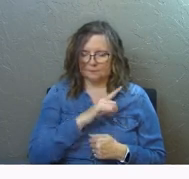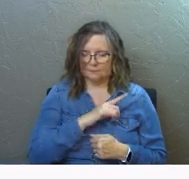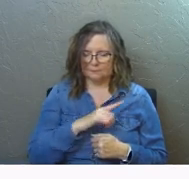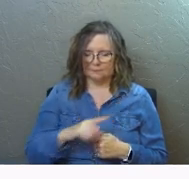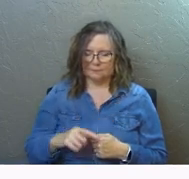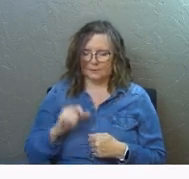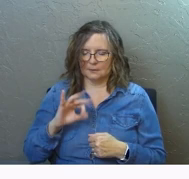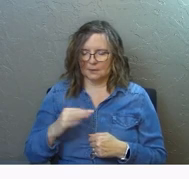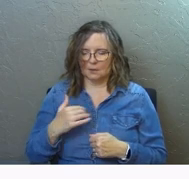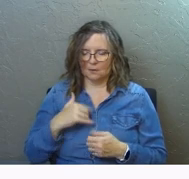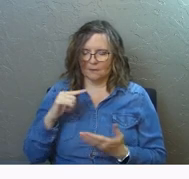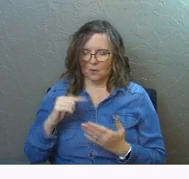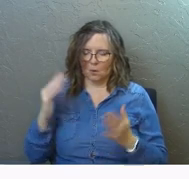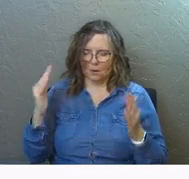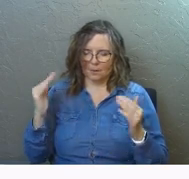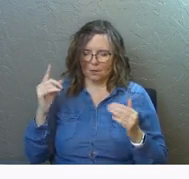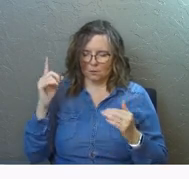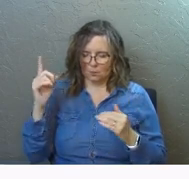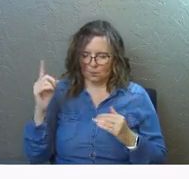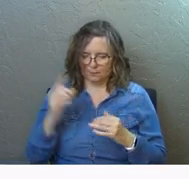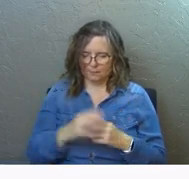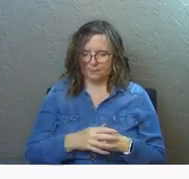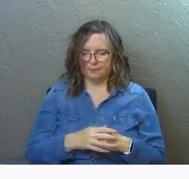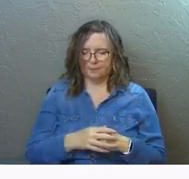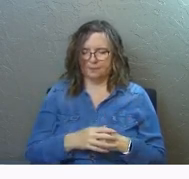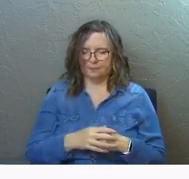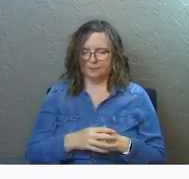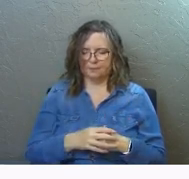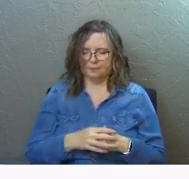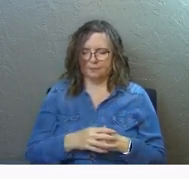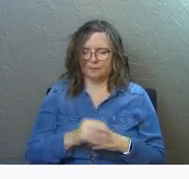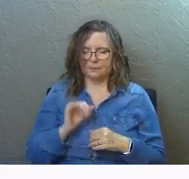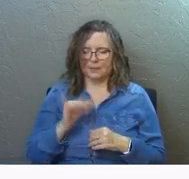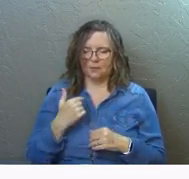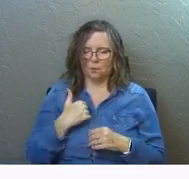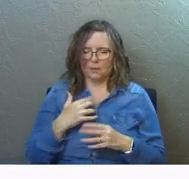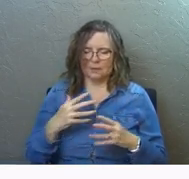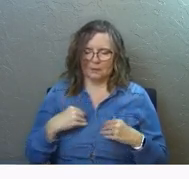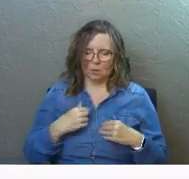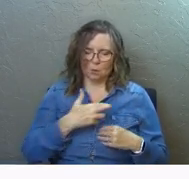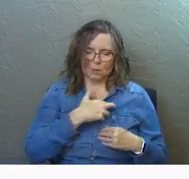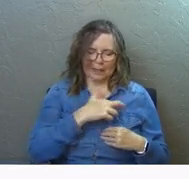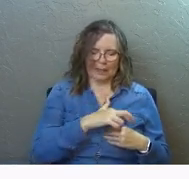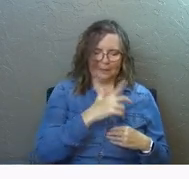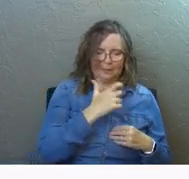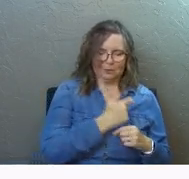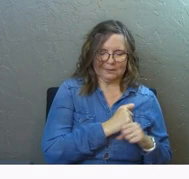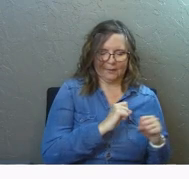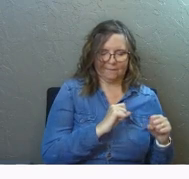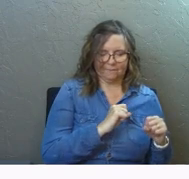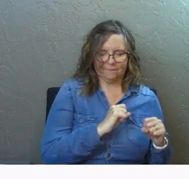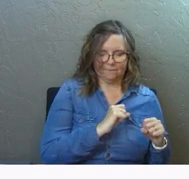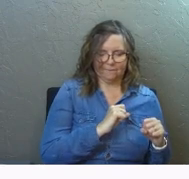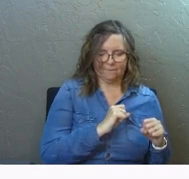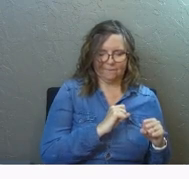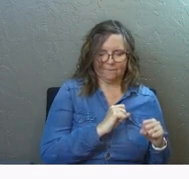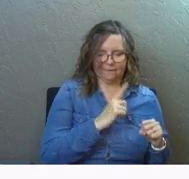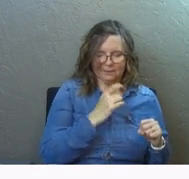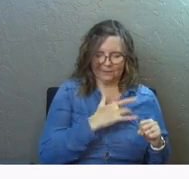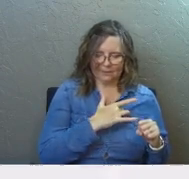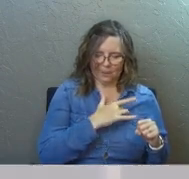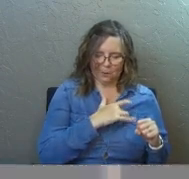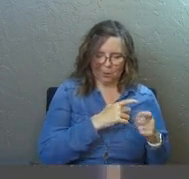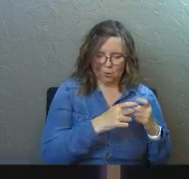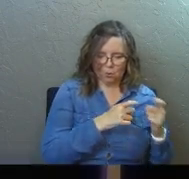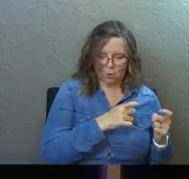Lord, if we've had low expectations of you, if we've embraced religion because it was safe, because we